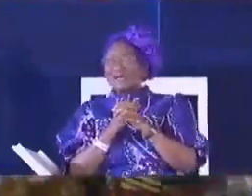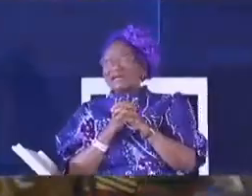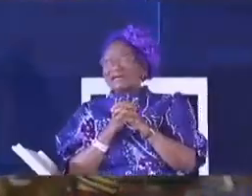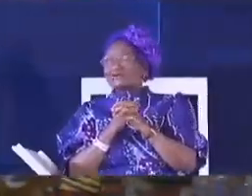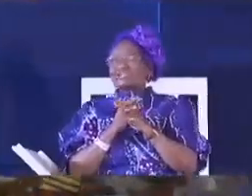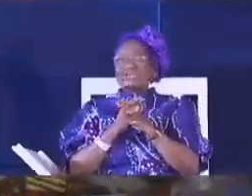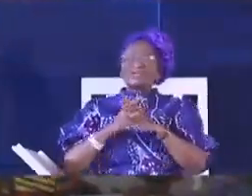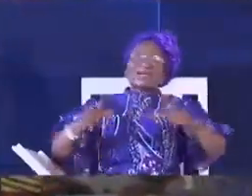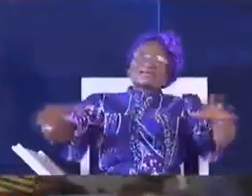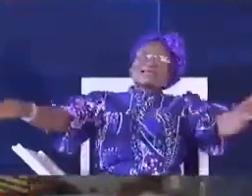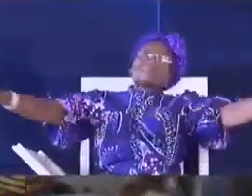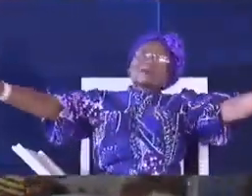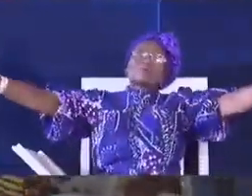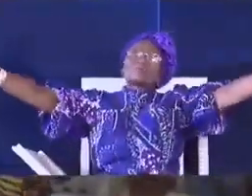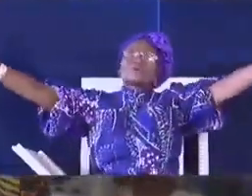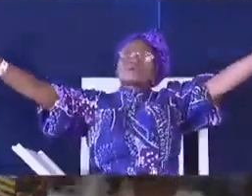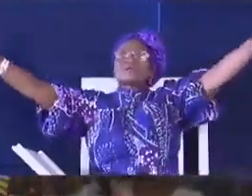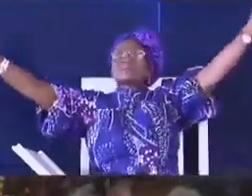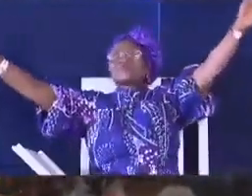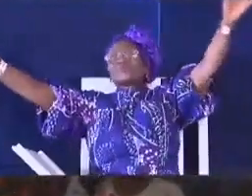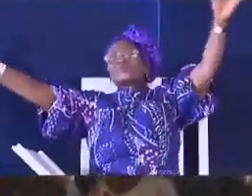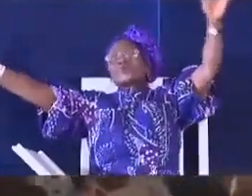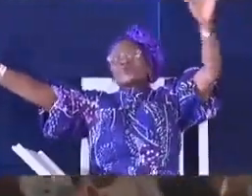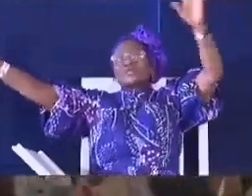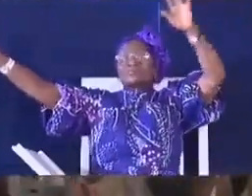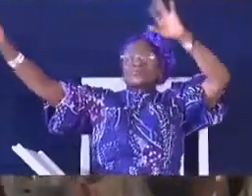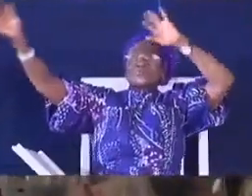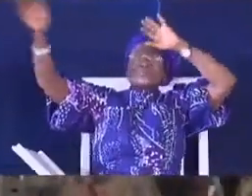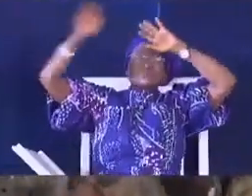that my day has come